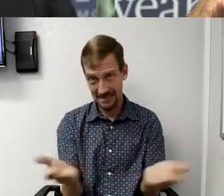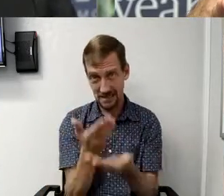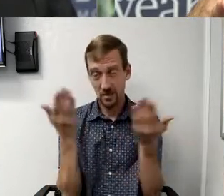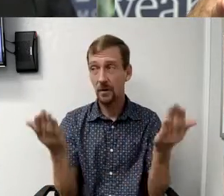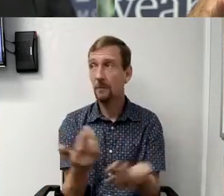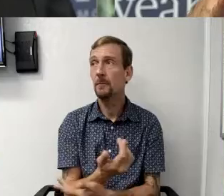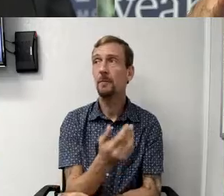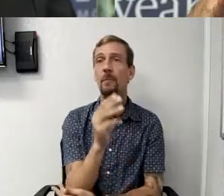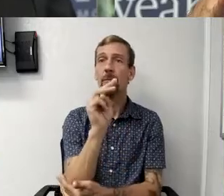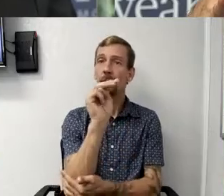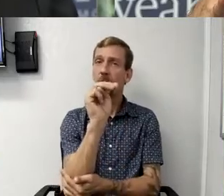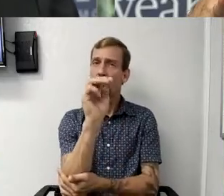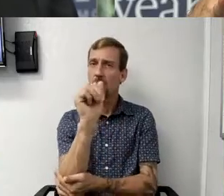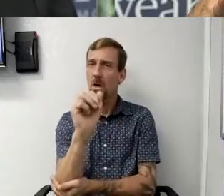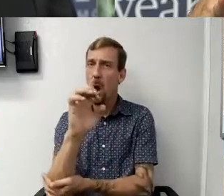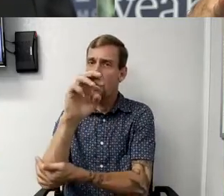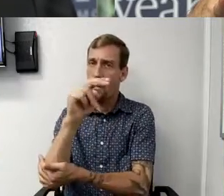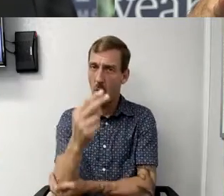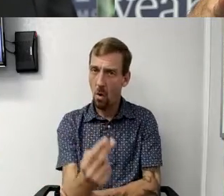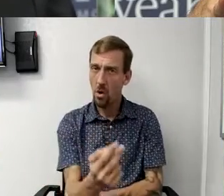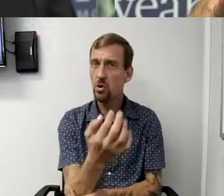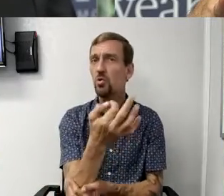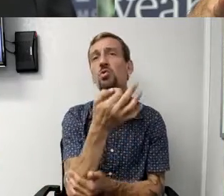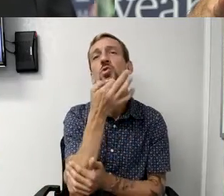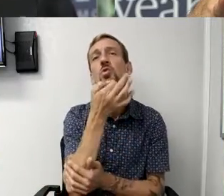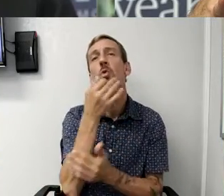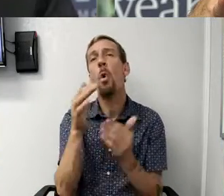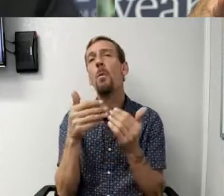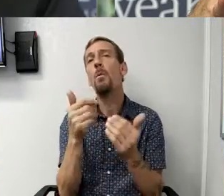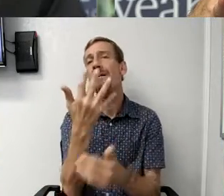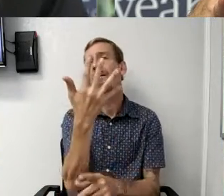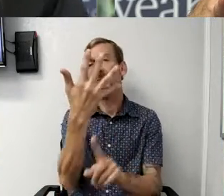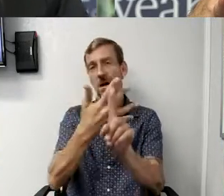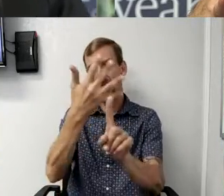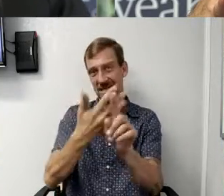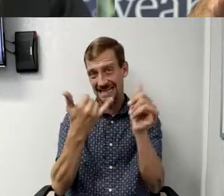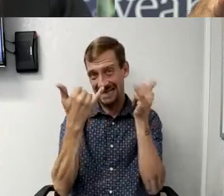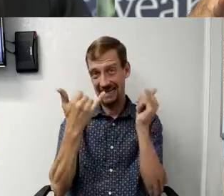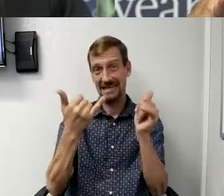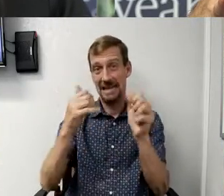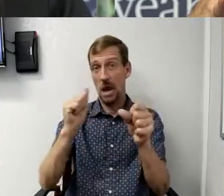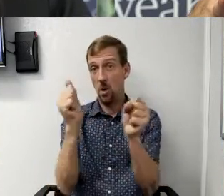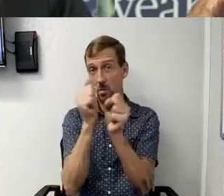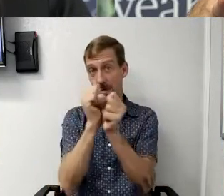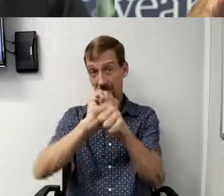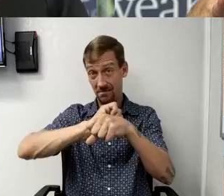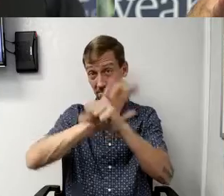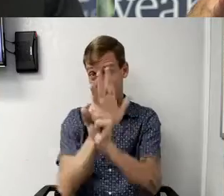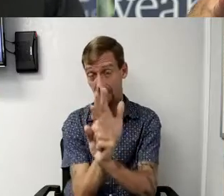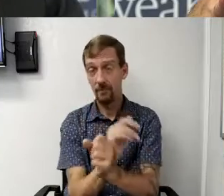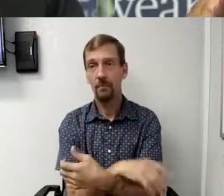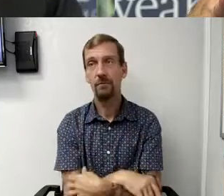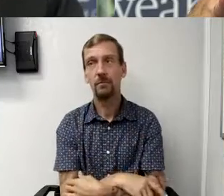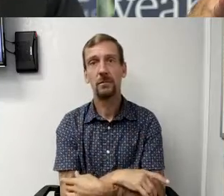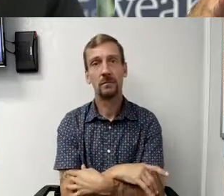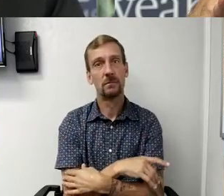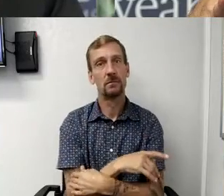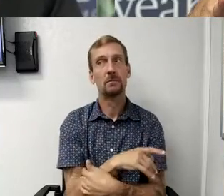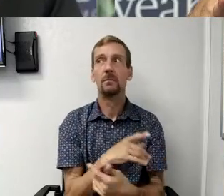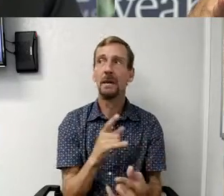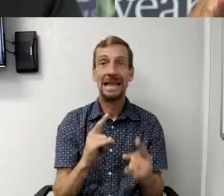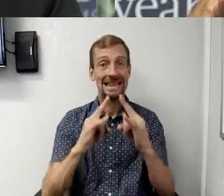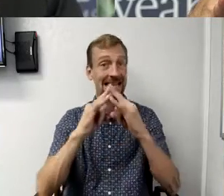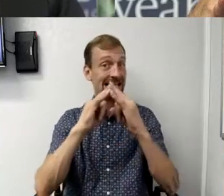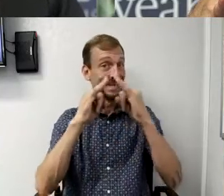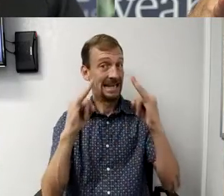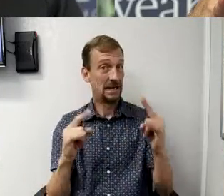started mid-March, so we say maybe we're about 5 months into it right now. The tents right now